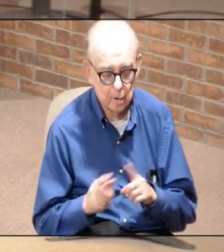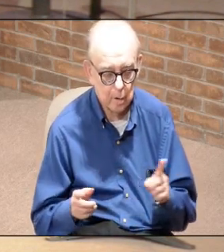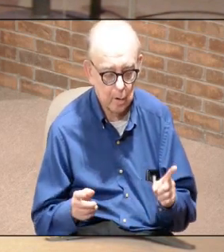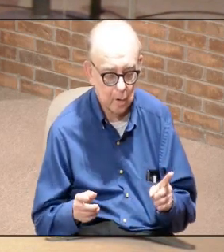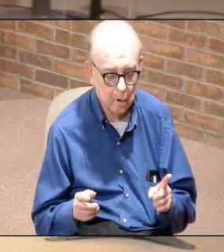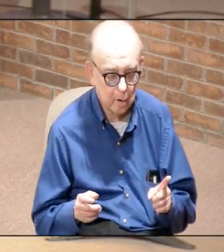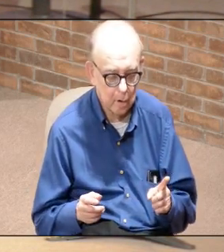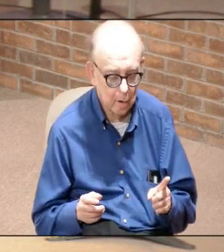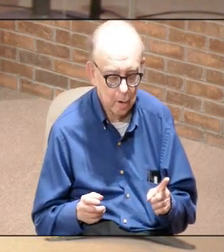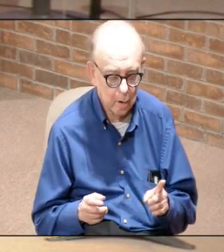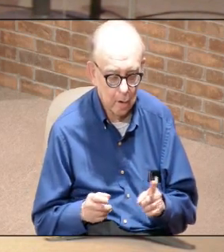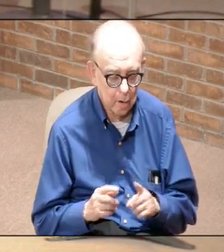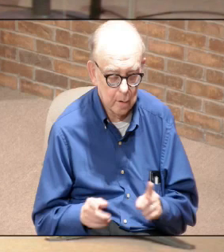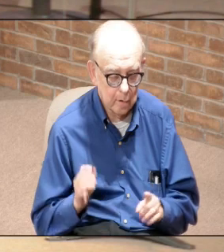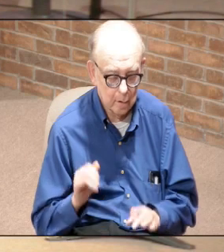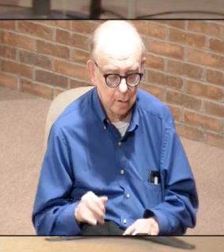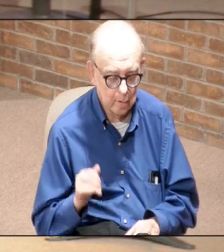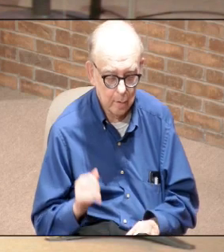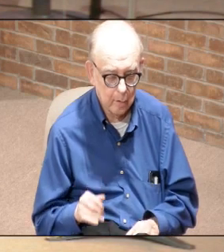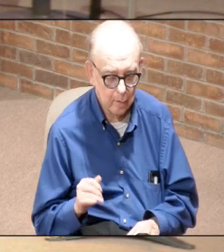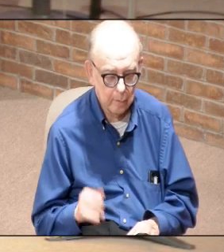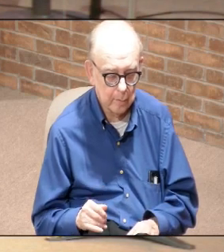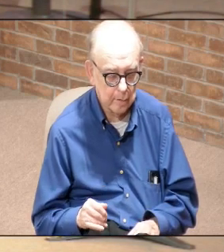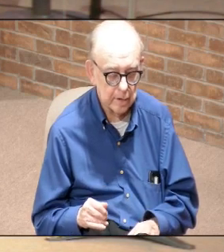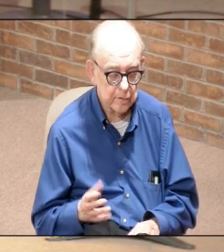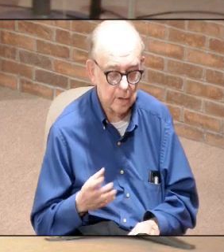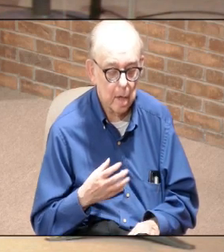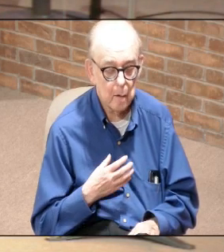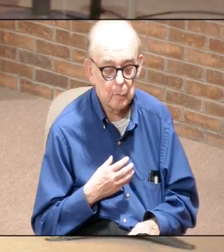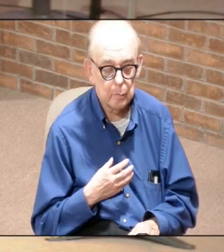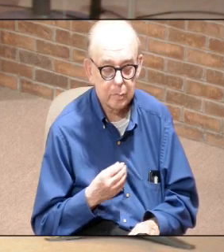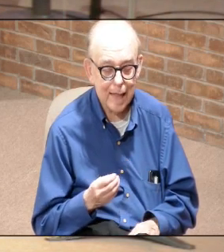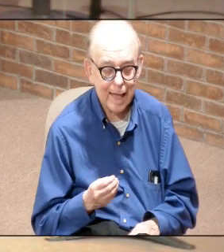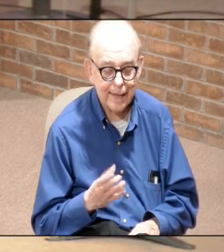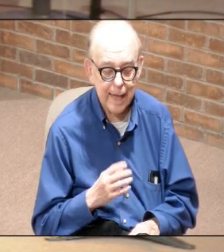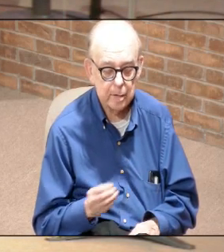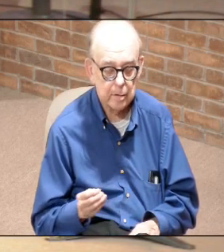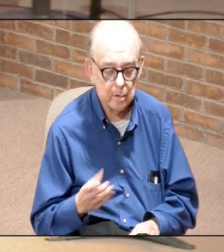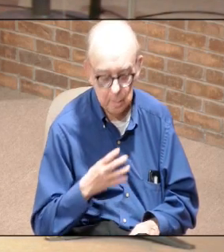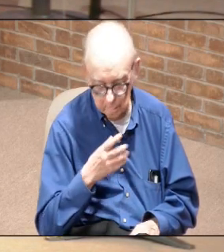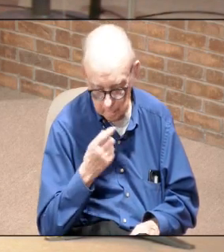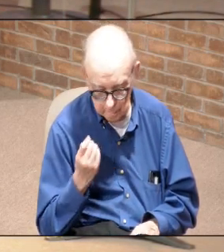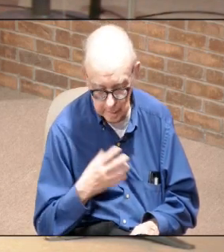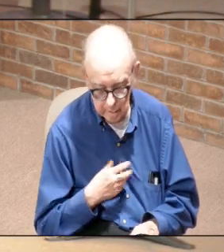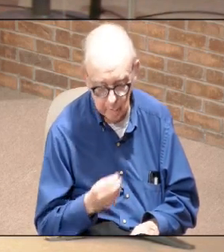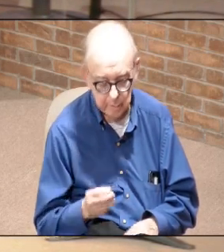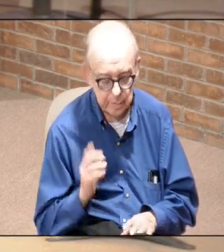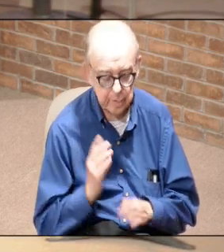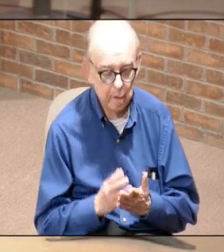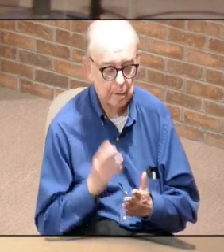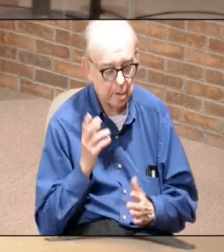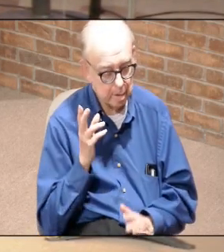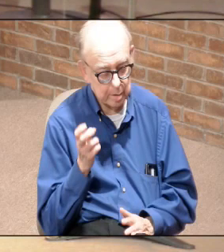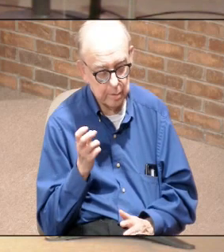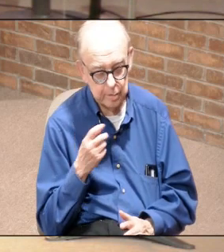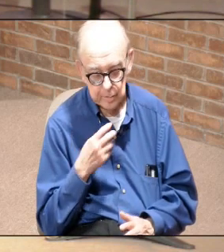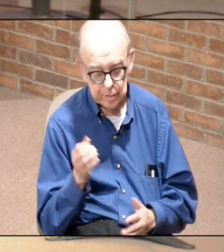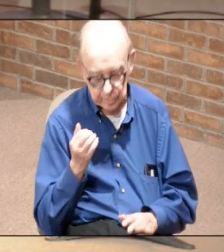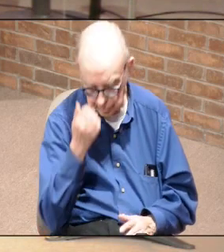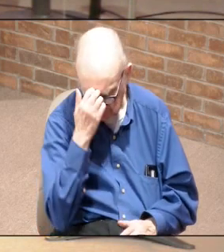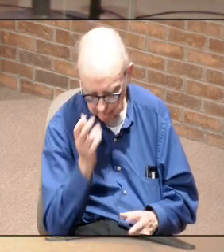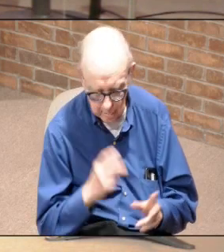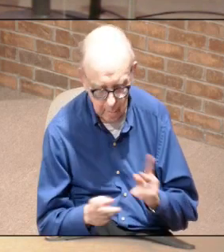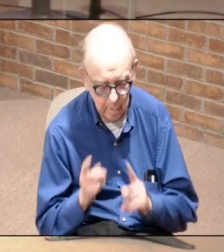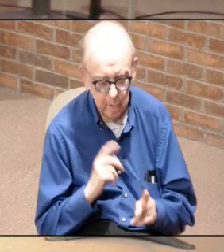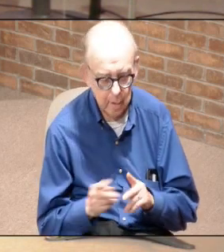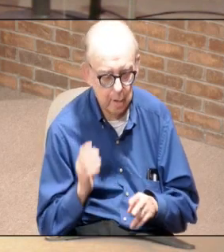is yes, black and white. And we need to quit listening to these stupid people who